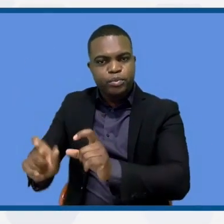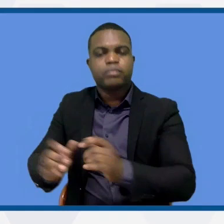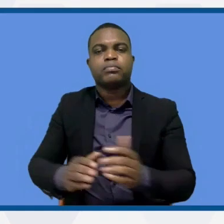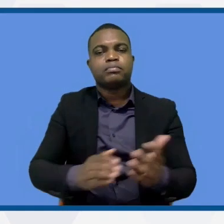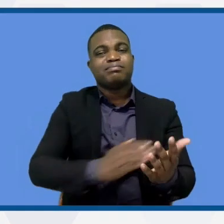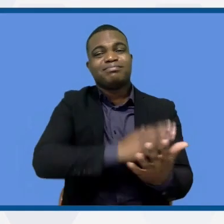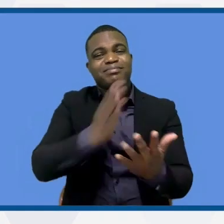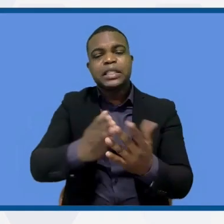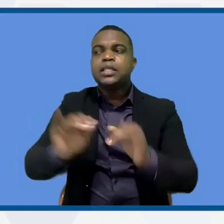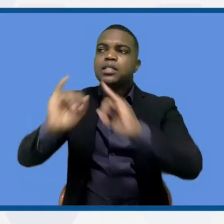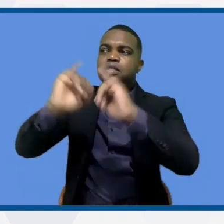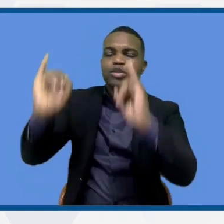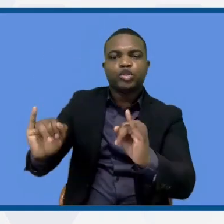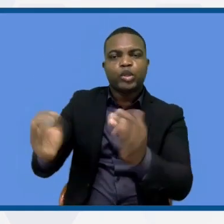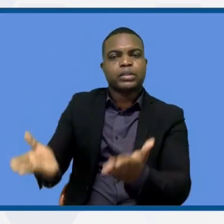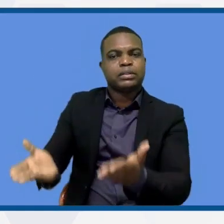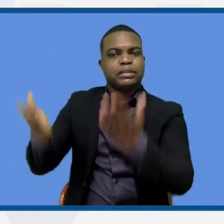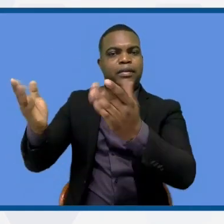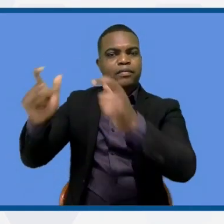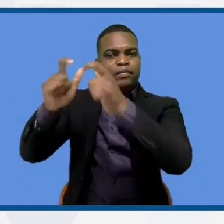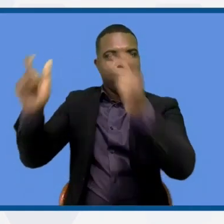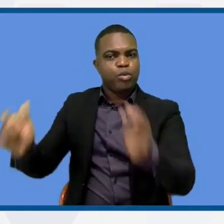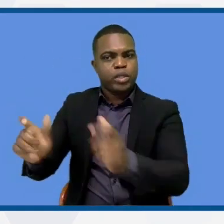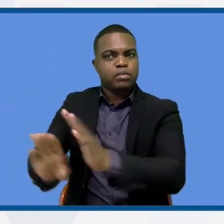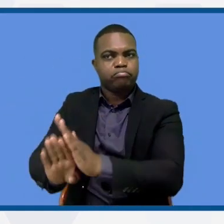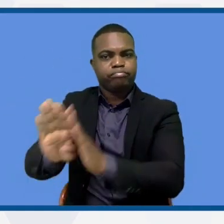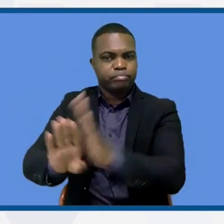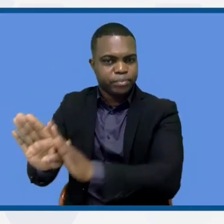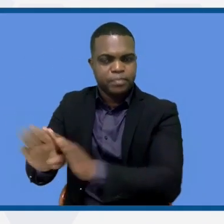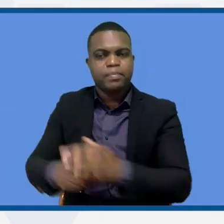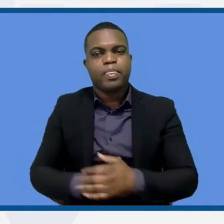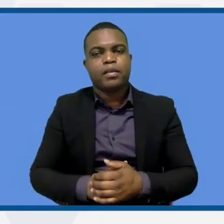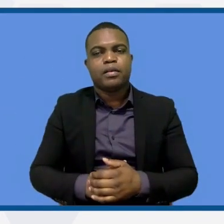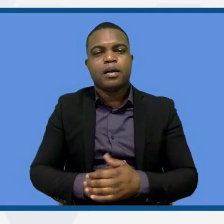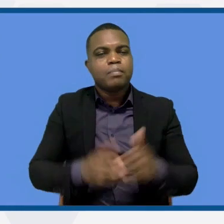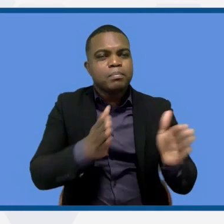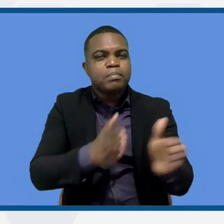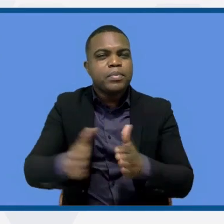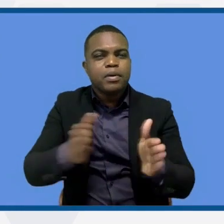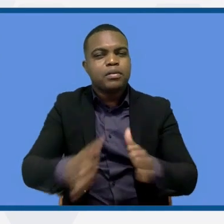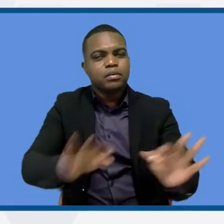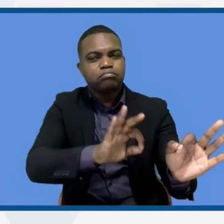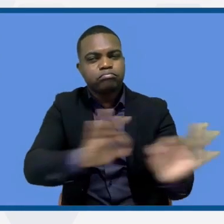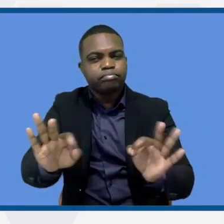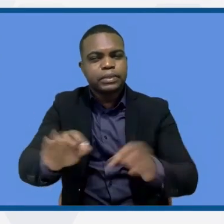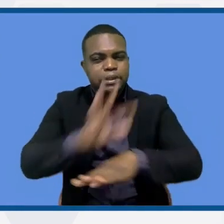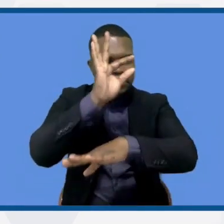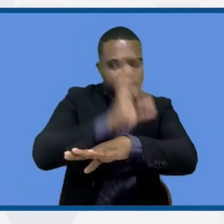models, and also support of initiatives in favor of transparency. Next, please.